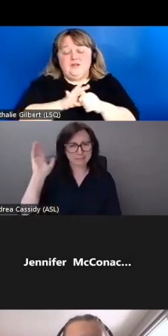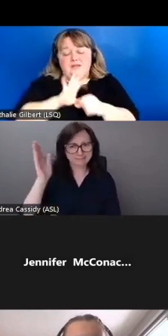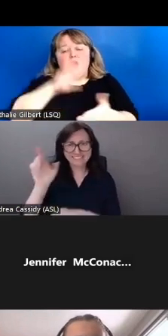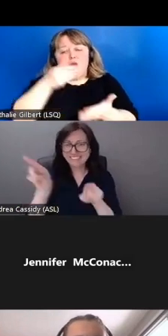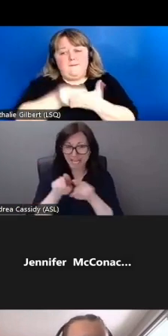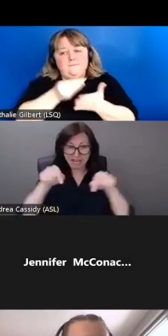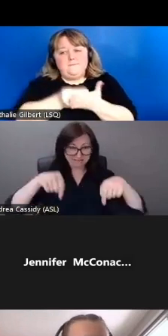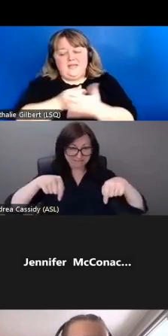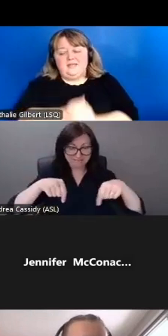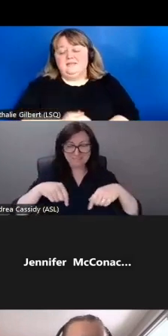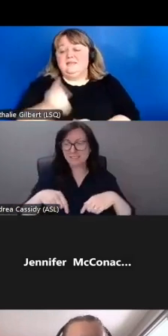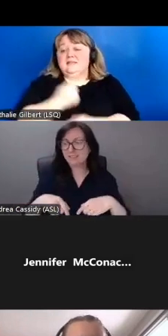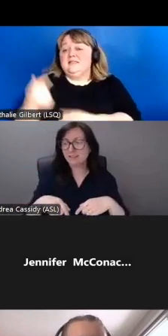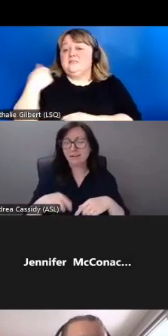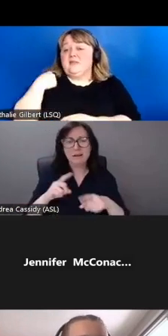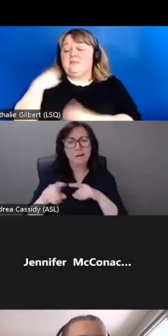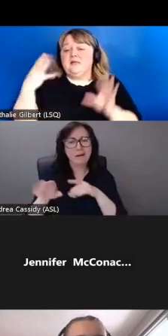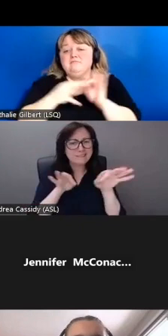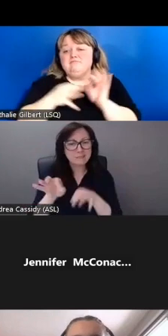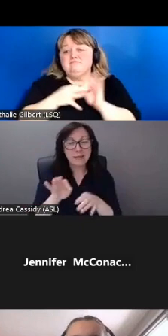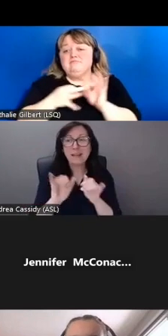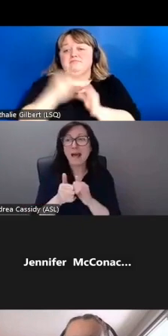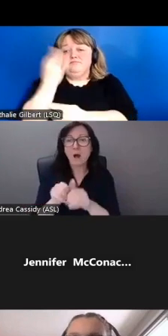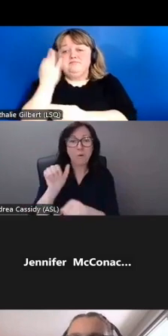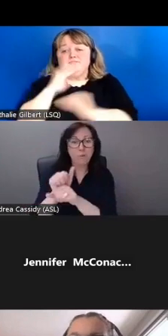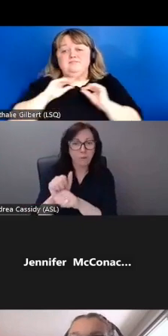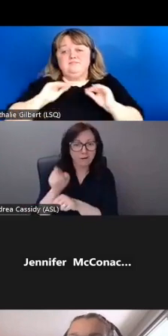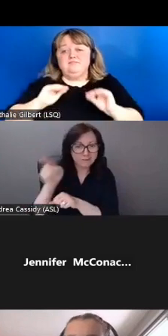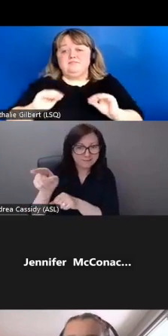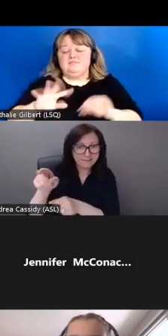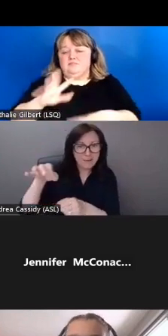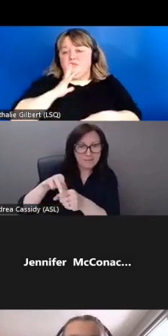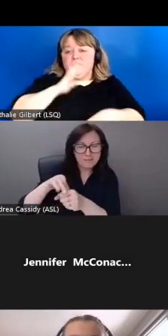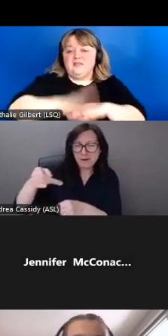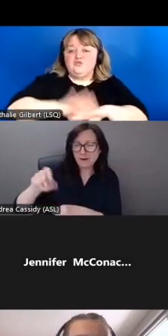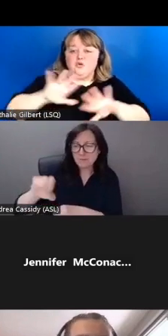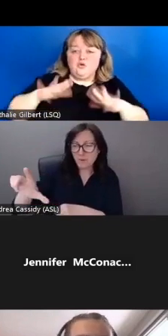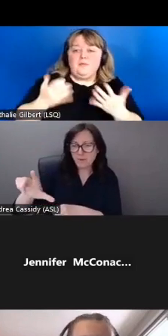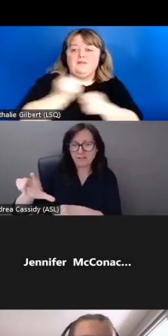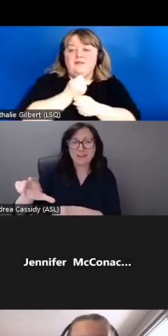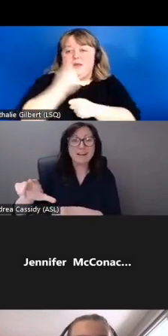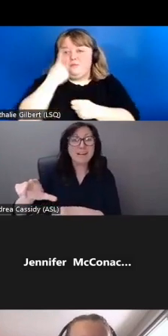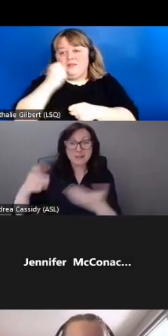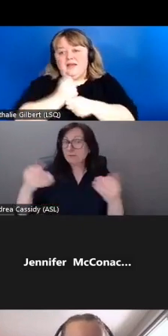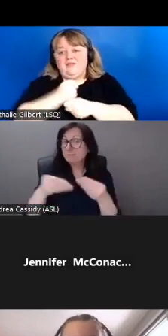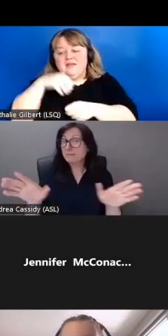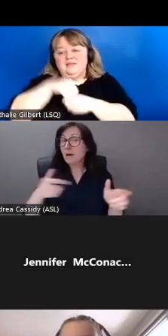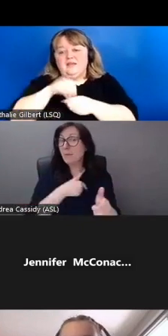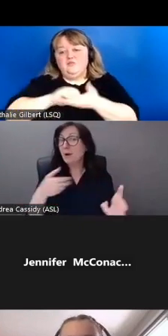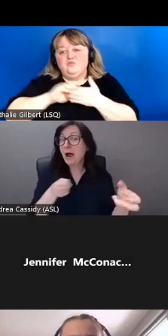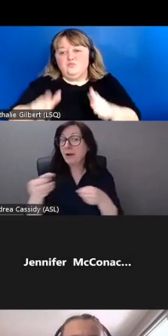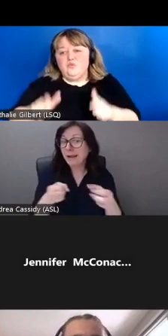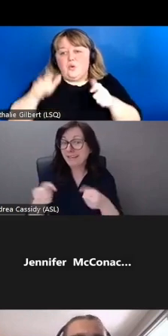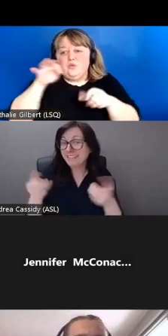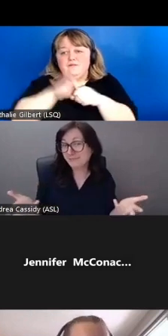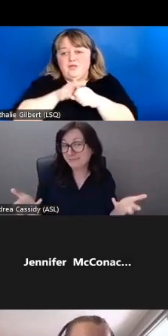one, all about working at the polls. And so I will also just plug that we are hiring at the polls. And